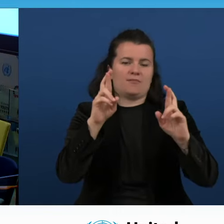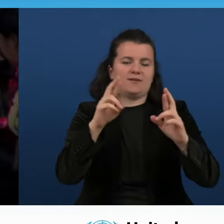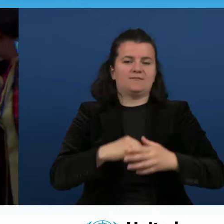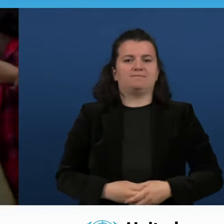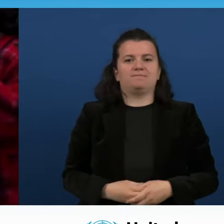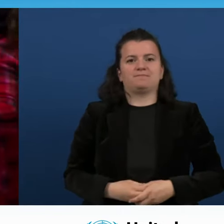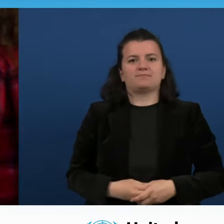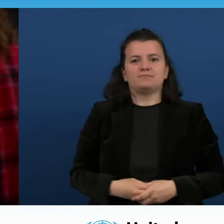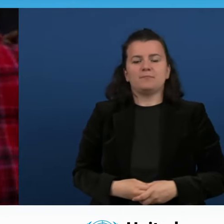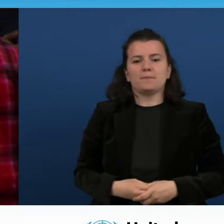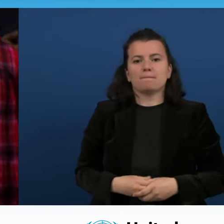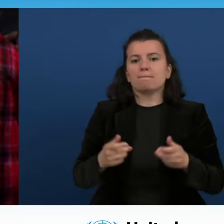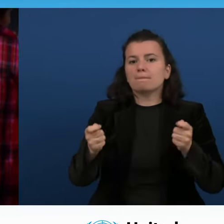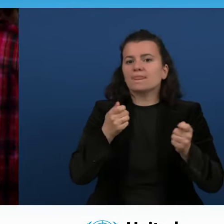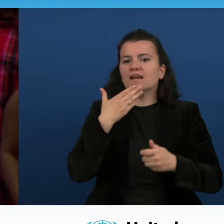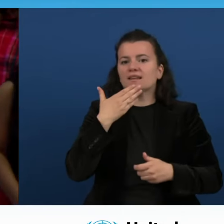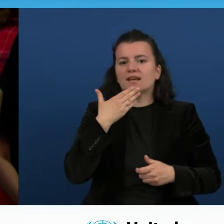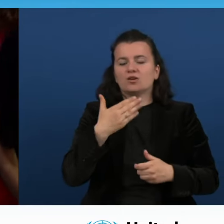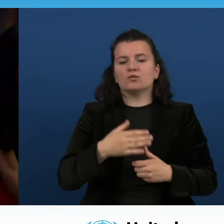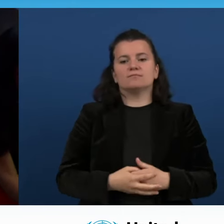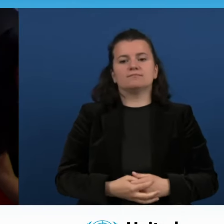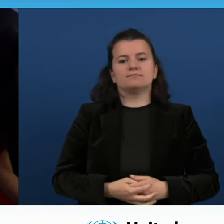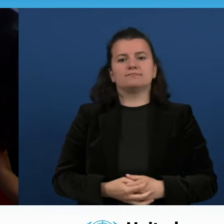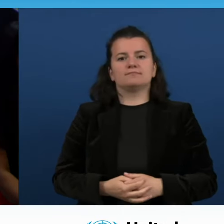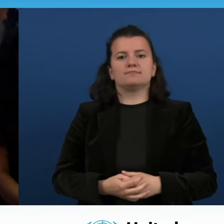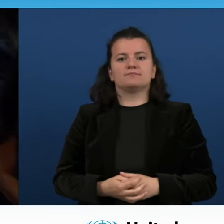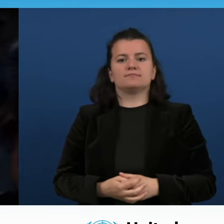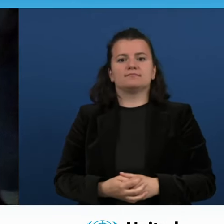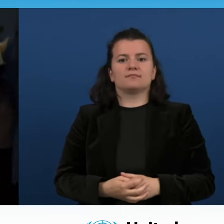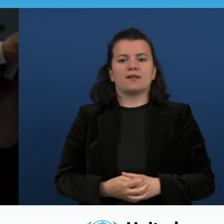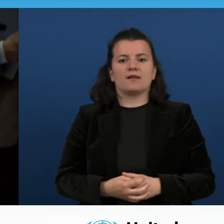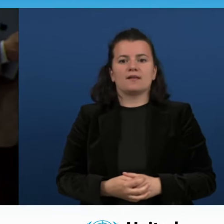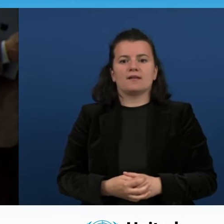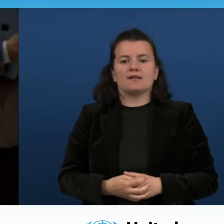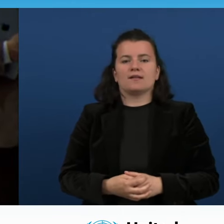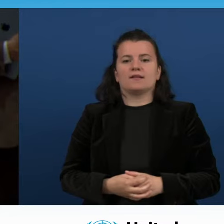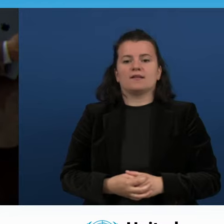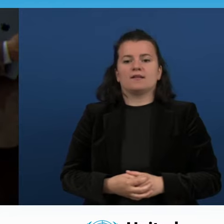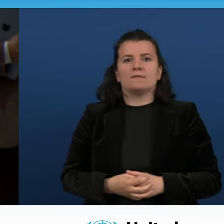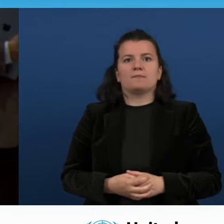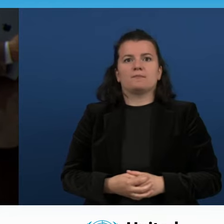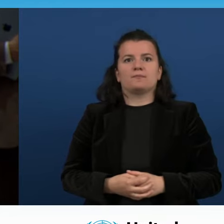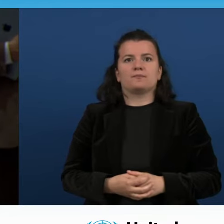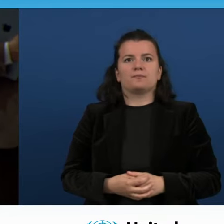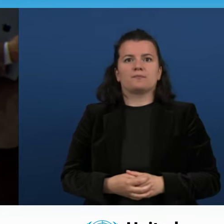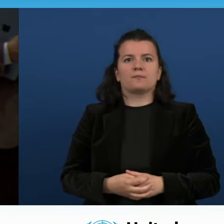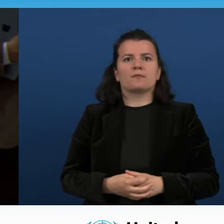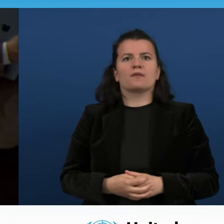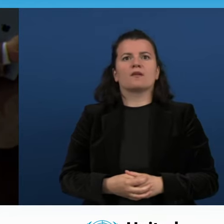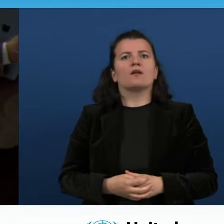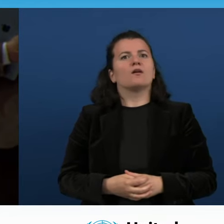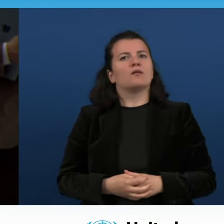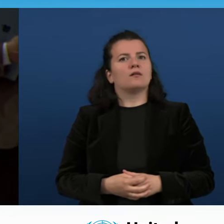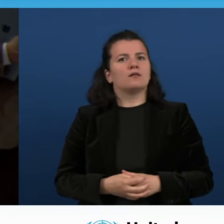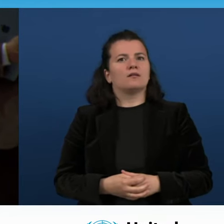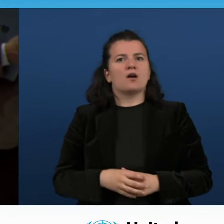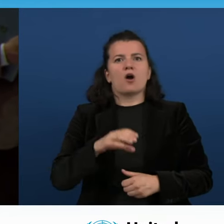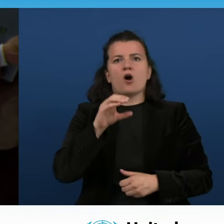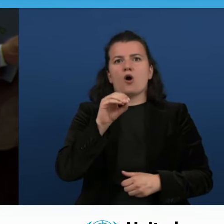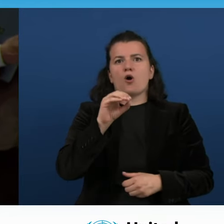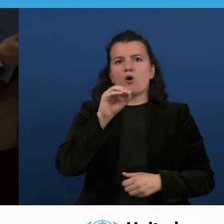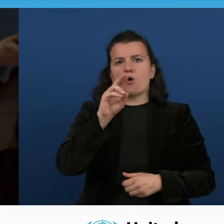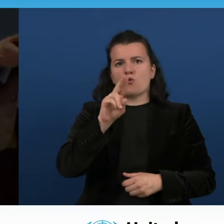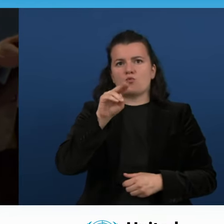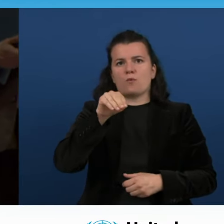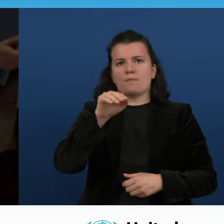Zainab, I will turn to you next because I want to ask you about another issue that has been very urgent, and it's one that you've been focused